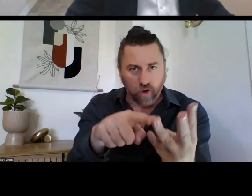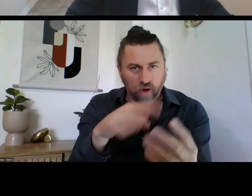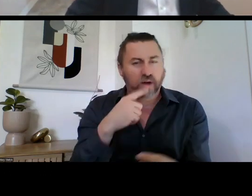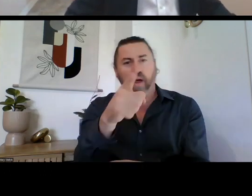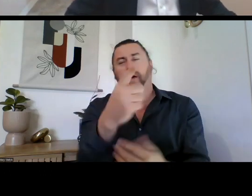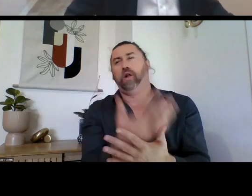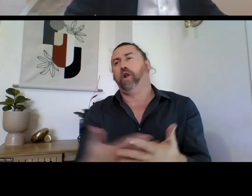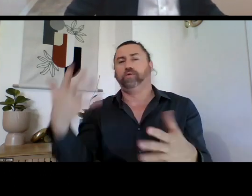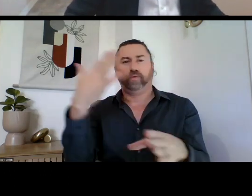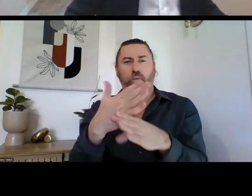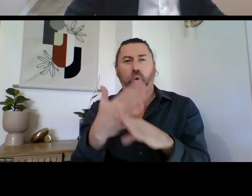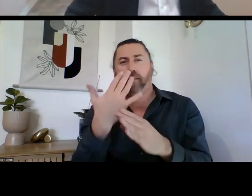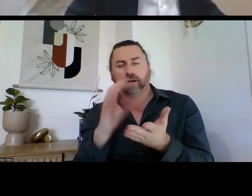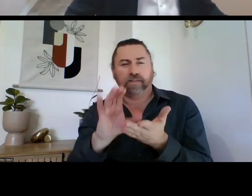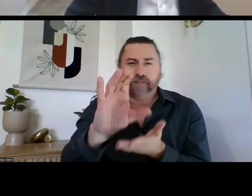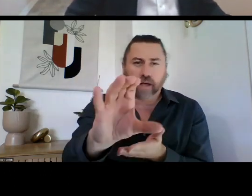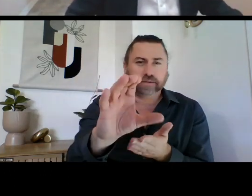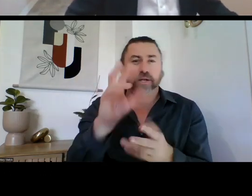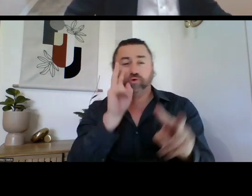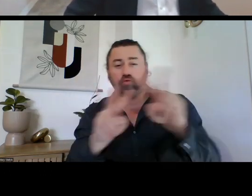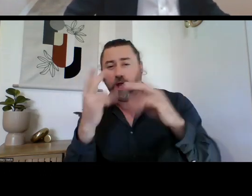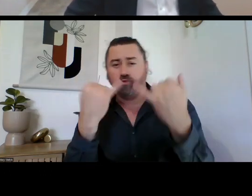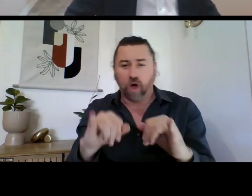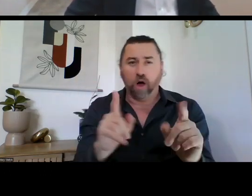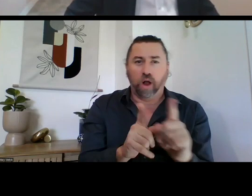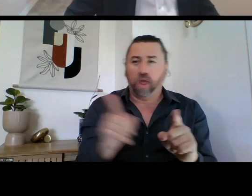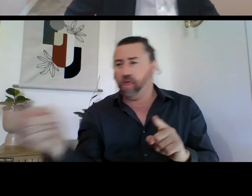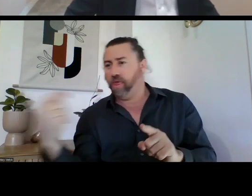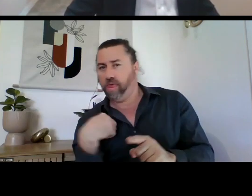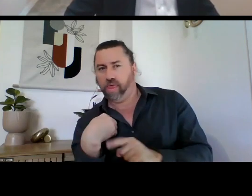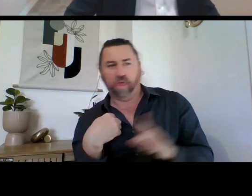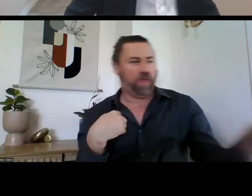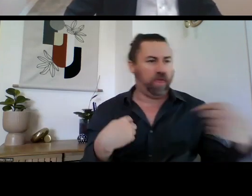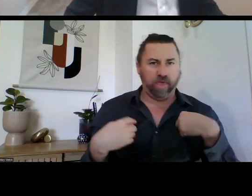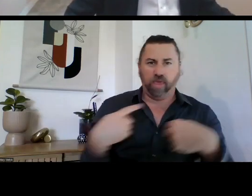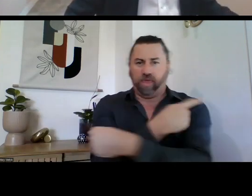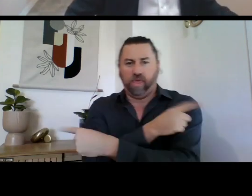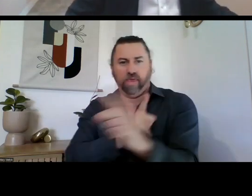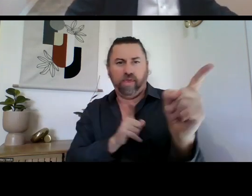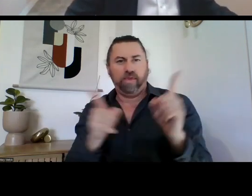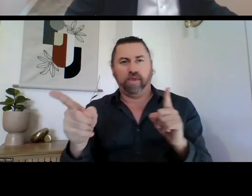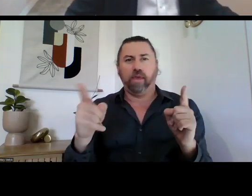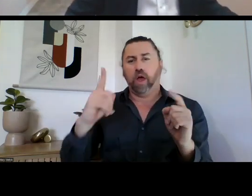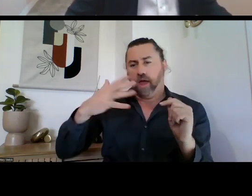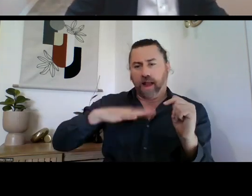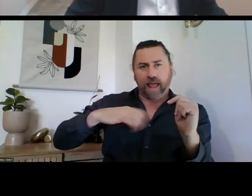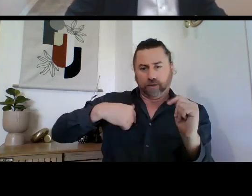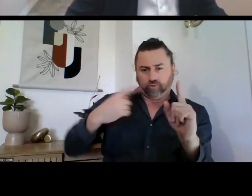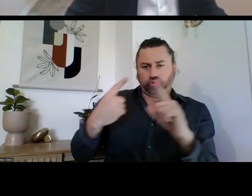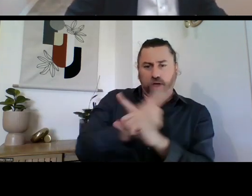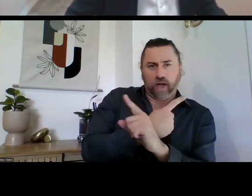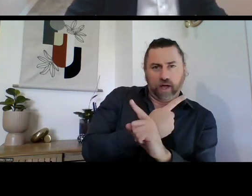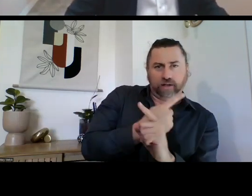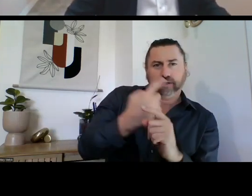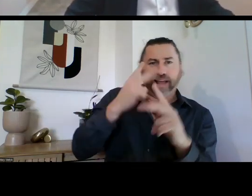cumbersome. When the screening gets it wrong, they are bounced between assessment organisations. When their needs change and they have to be reassessed,